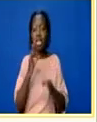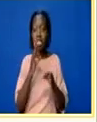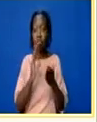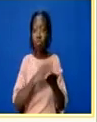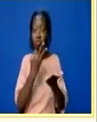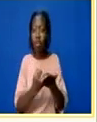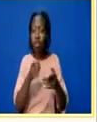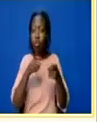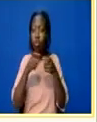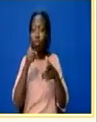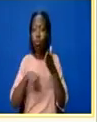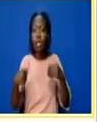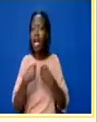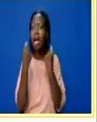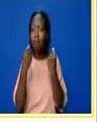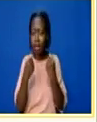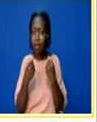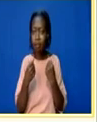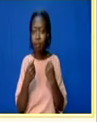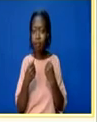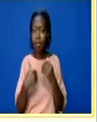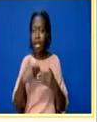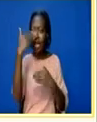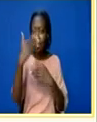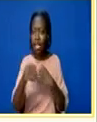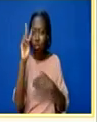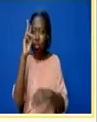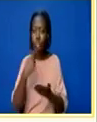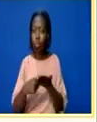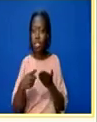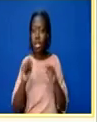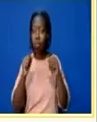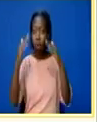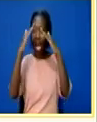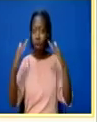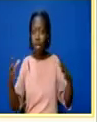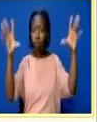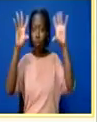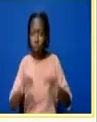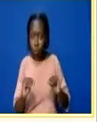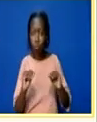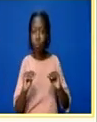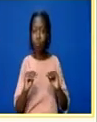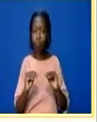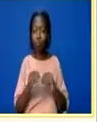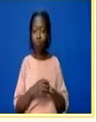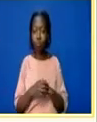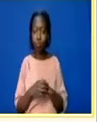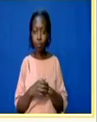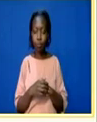what is going to happen in the next 2 weeks? Their homes are going to fall into the valley. The house are going to cave in. Yes. They're going to